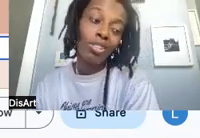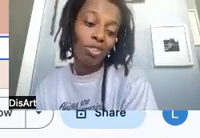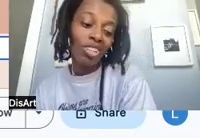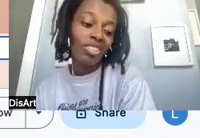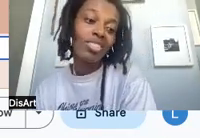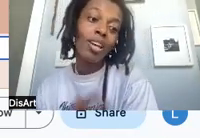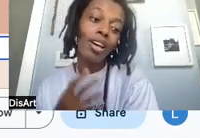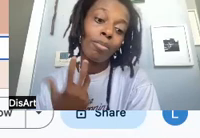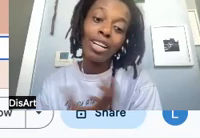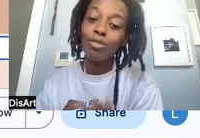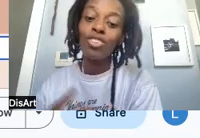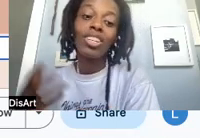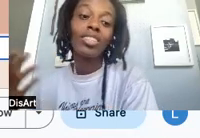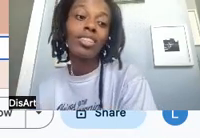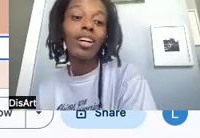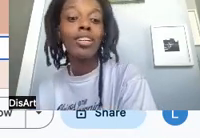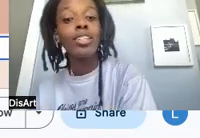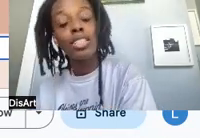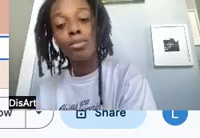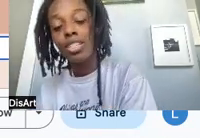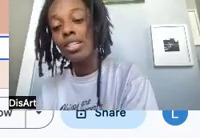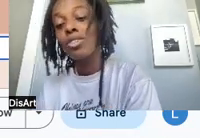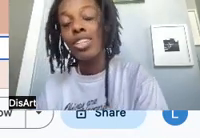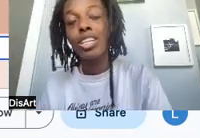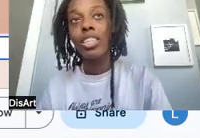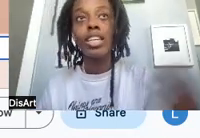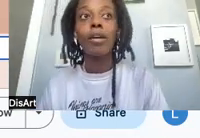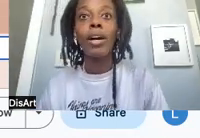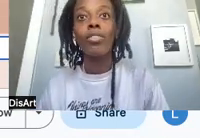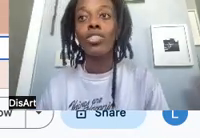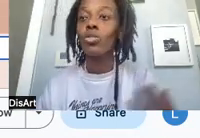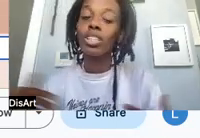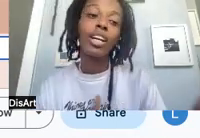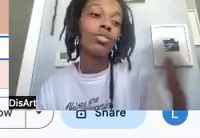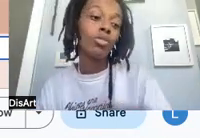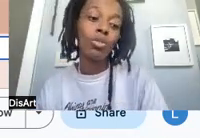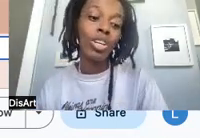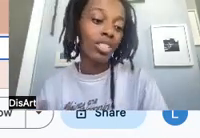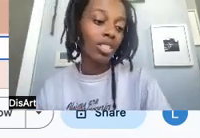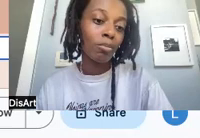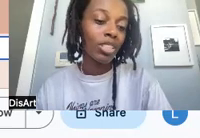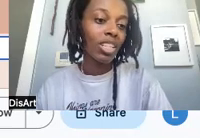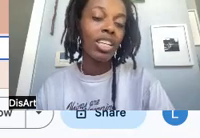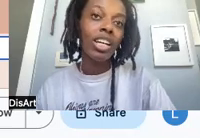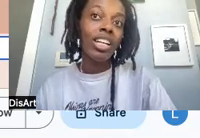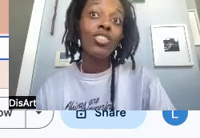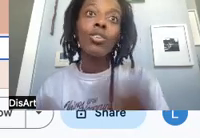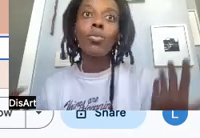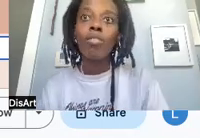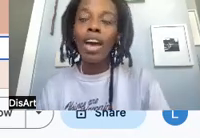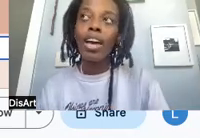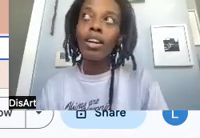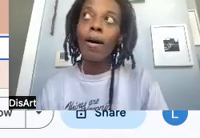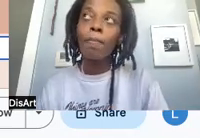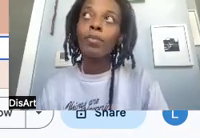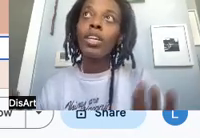two different communities, the Black community and the disability community, and thinking about these thread lines between race and disability. So